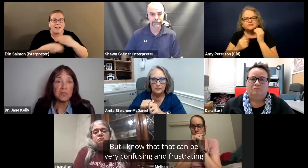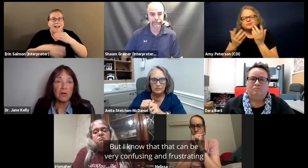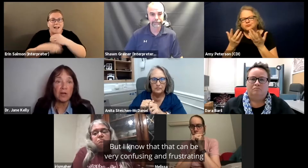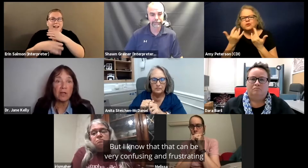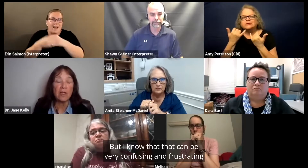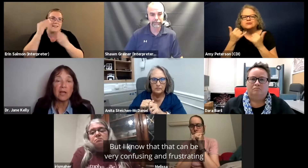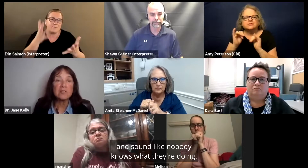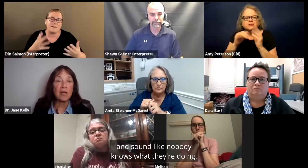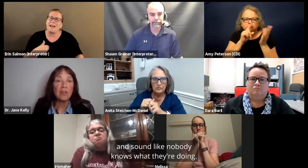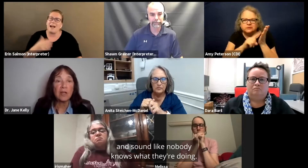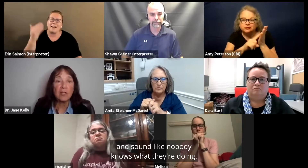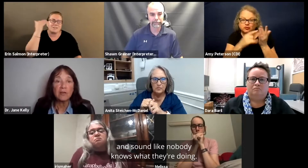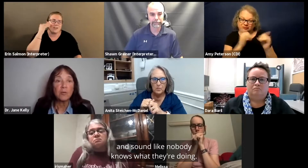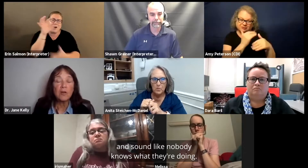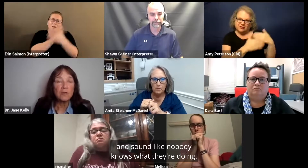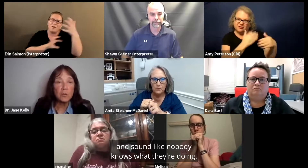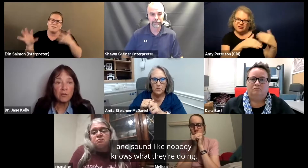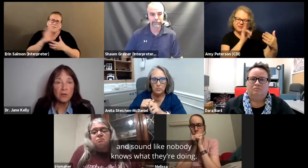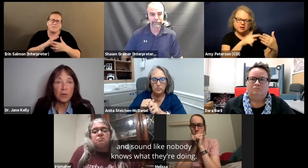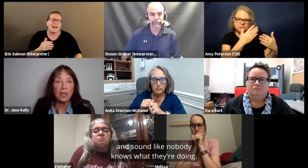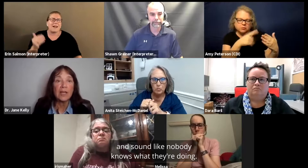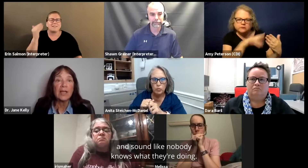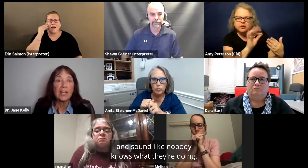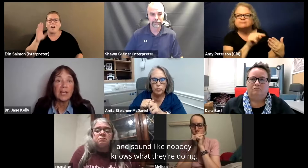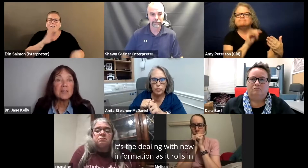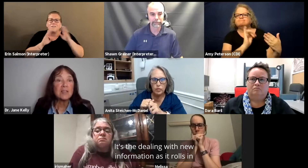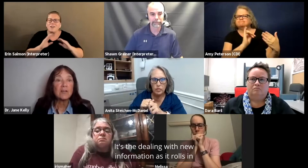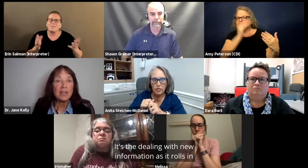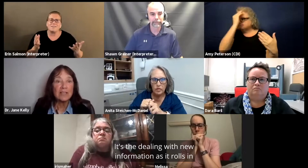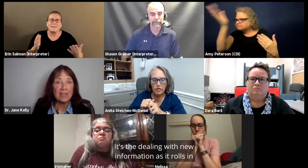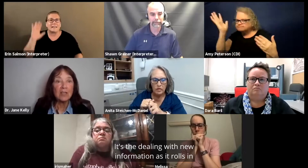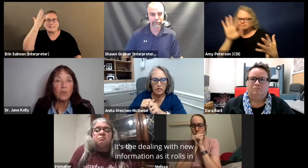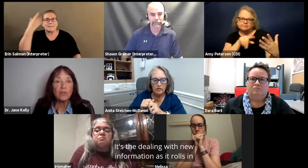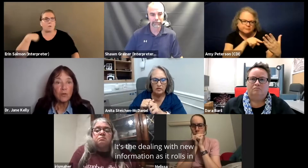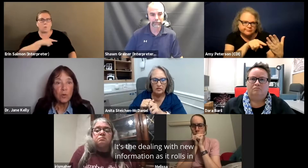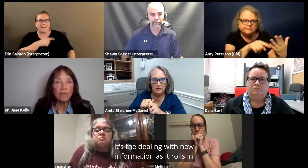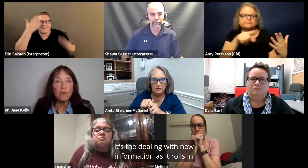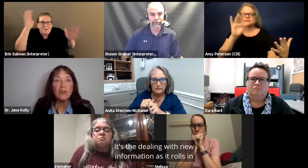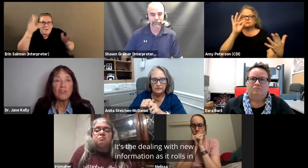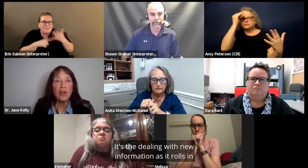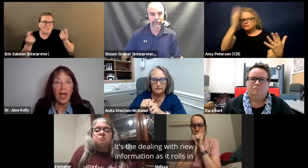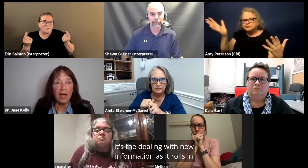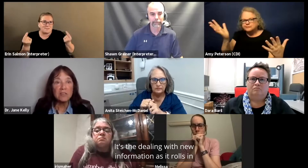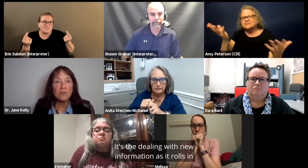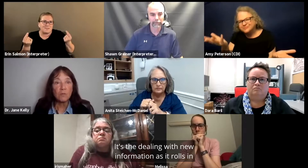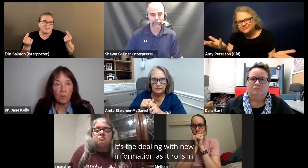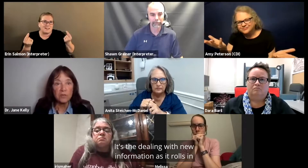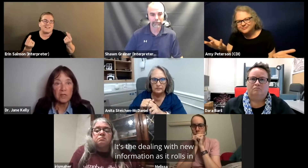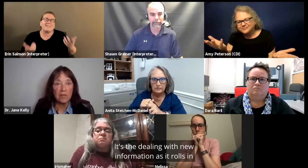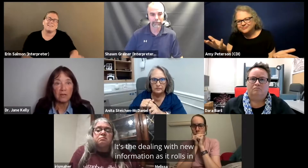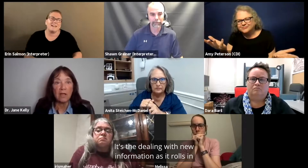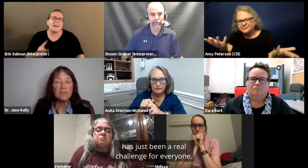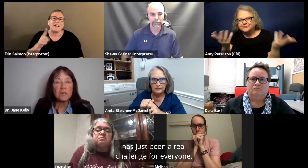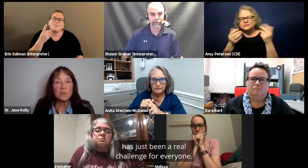and frustrating and sound like nobody knows what they're doing. It's that dealing with new information as it